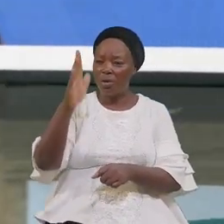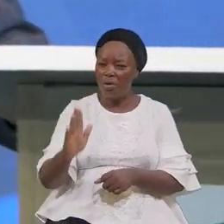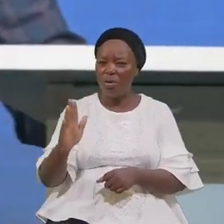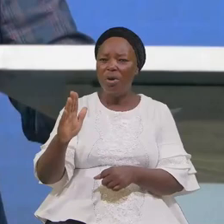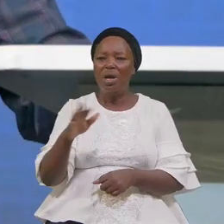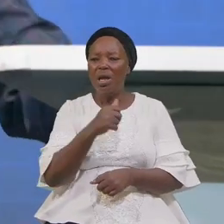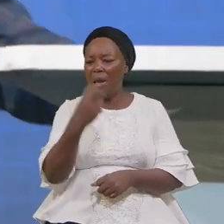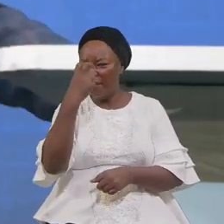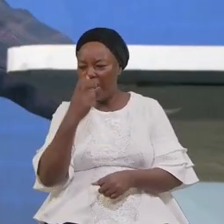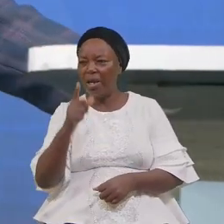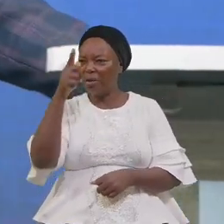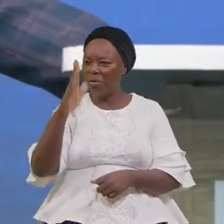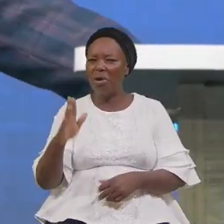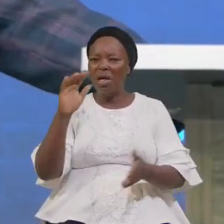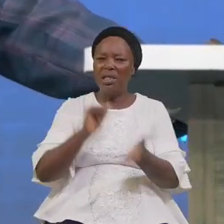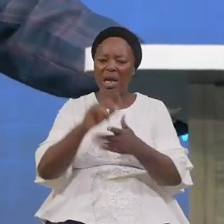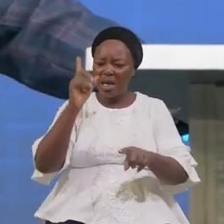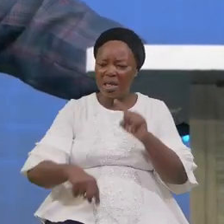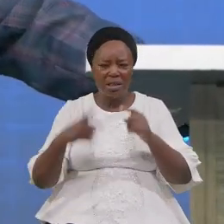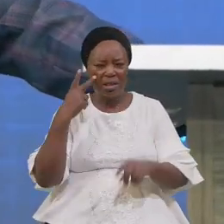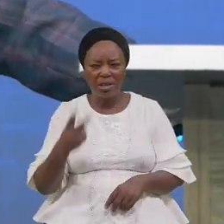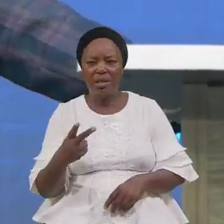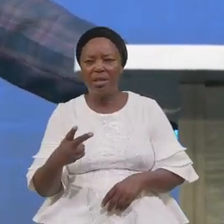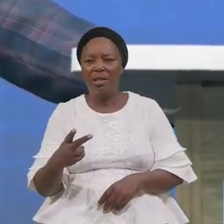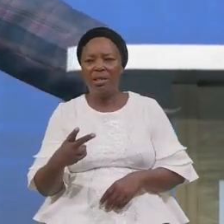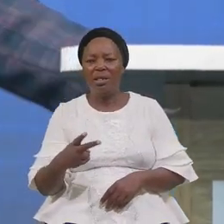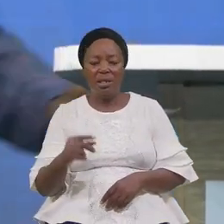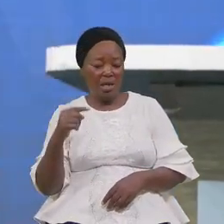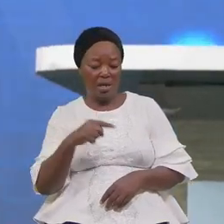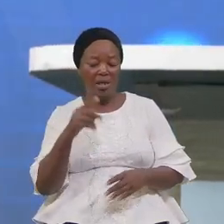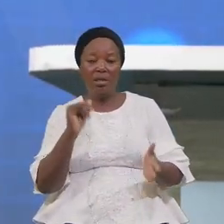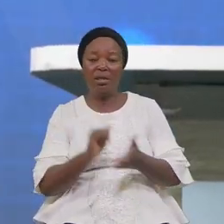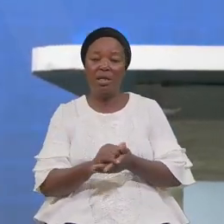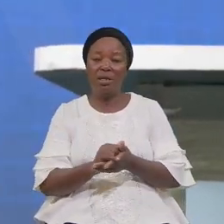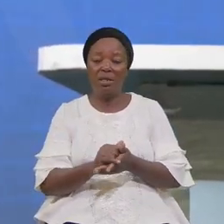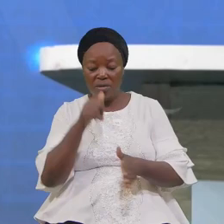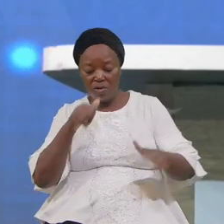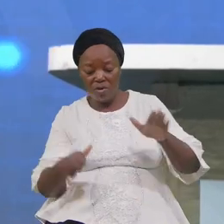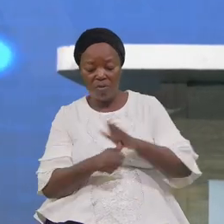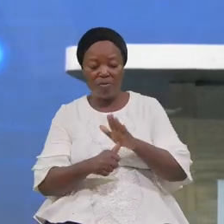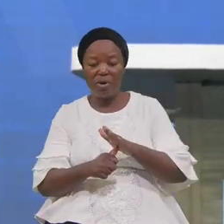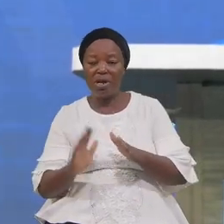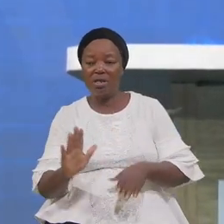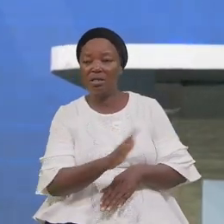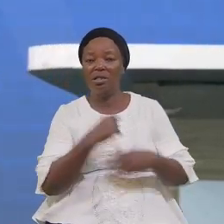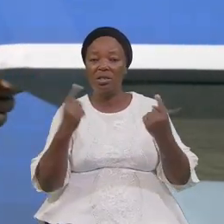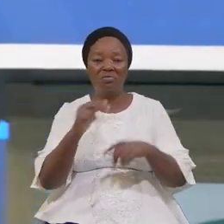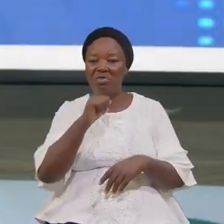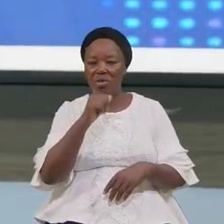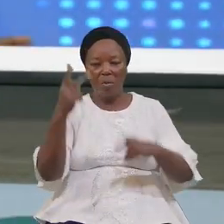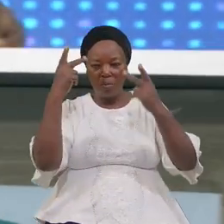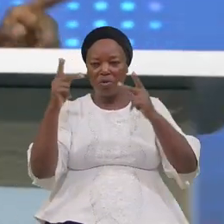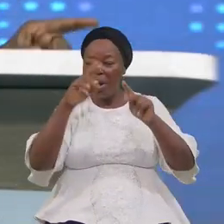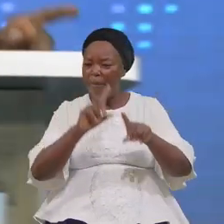blind God that cannot see. He that covereth a sin shall not prosper. But